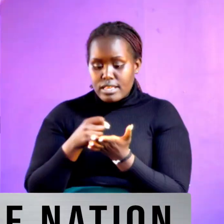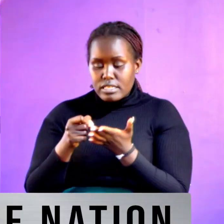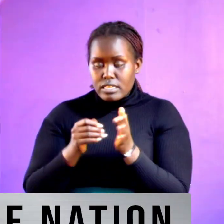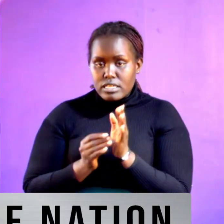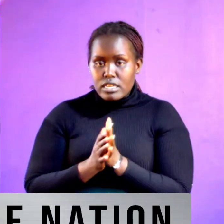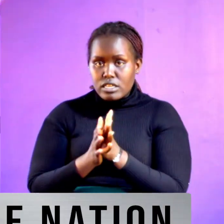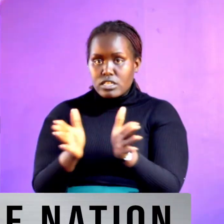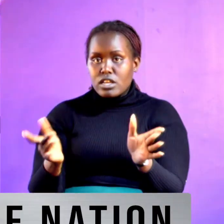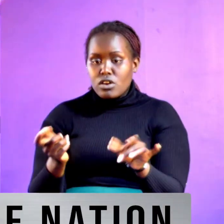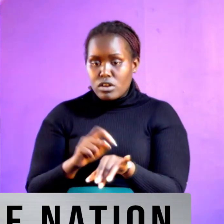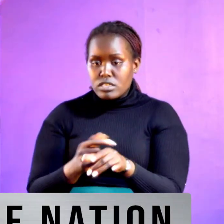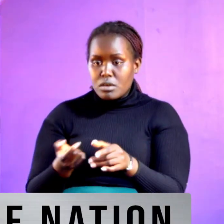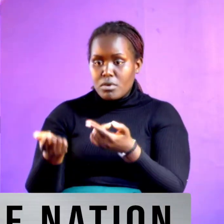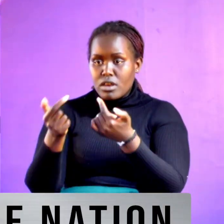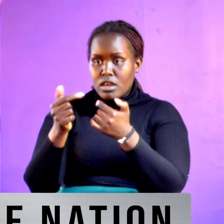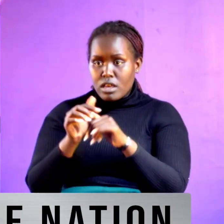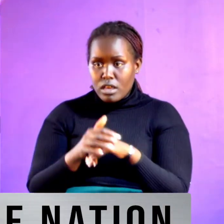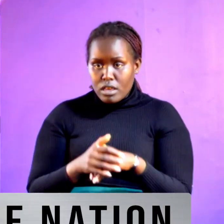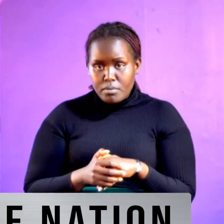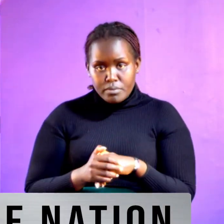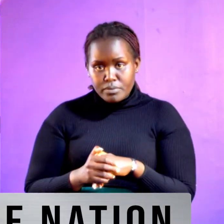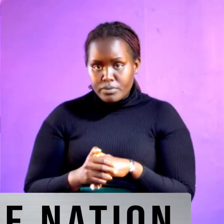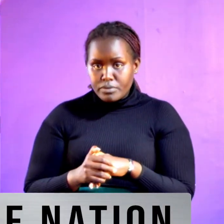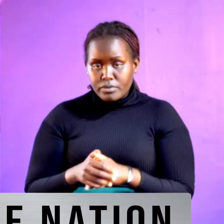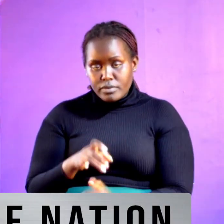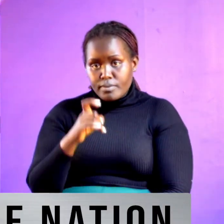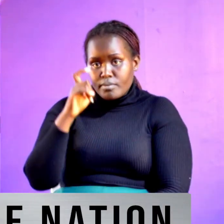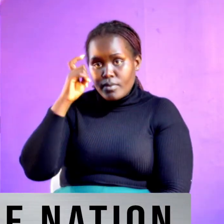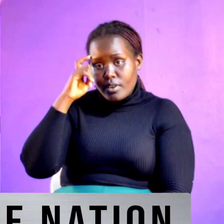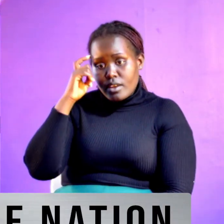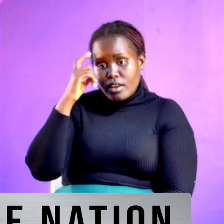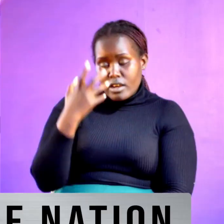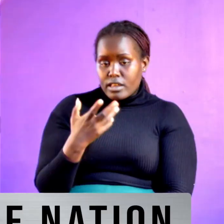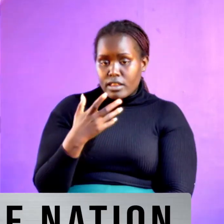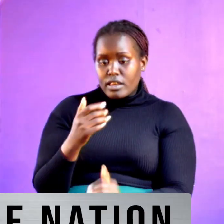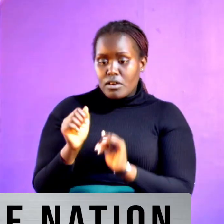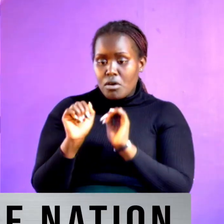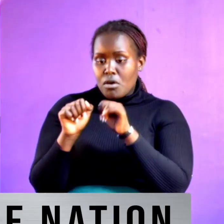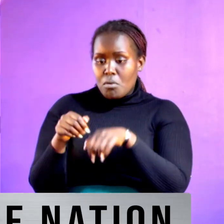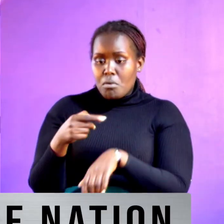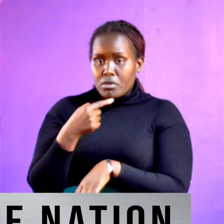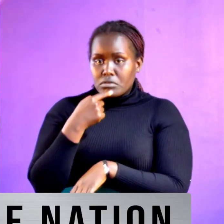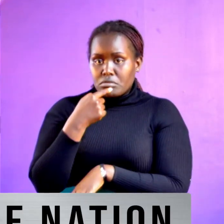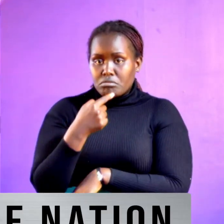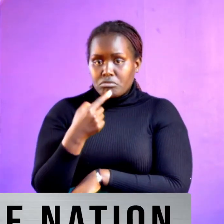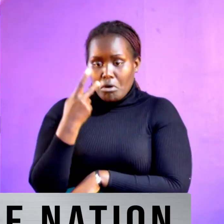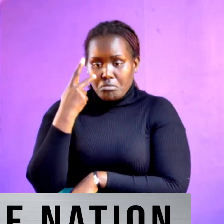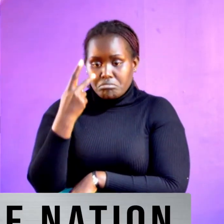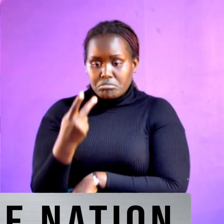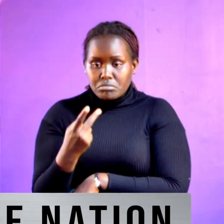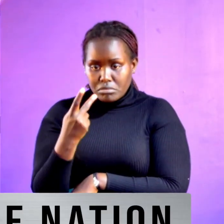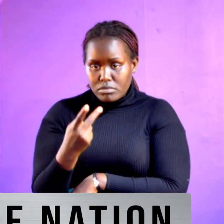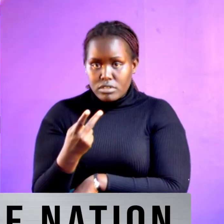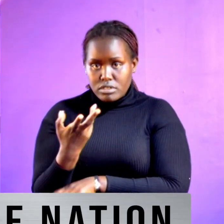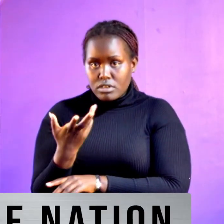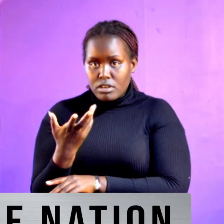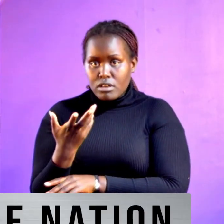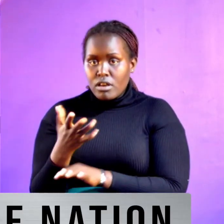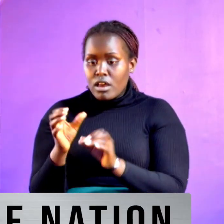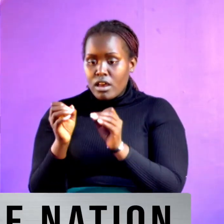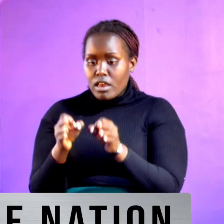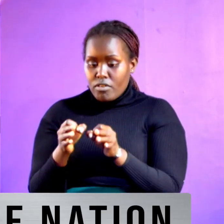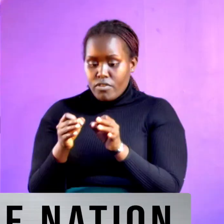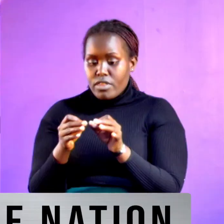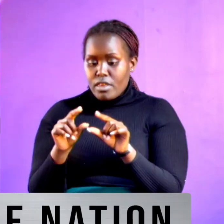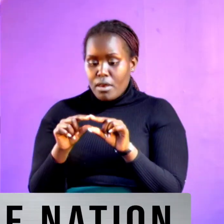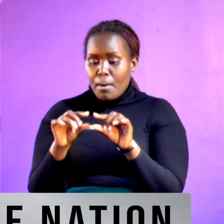he came out. I think we could see a hopeless Secretary General, to mean that the party leader